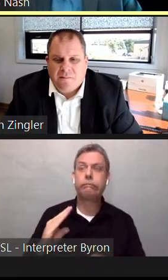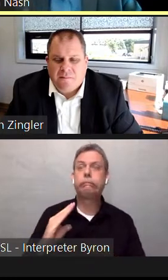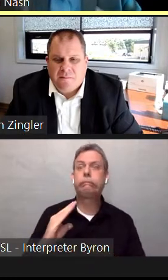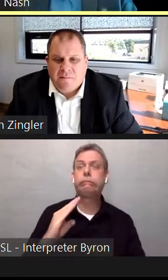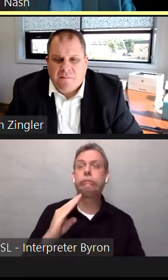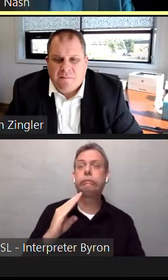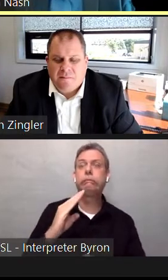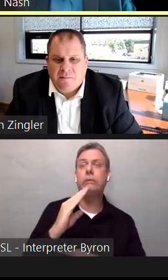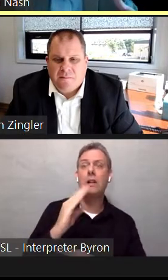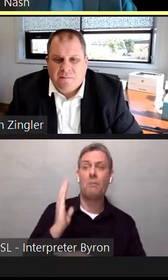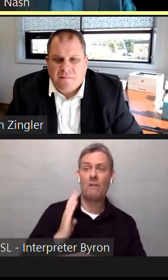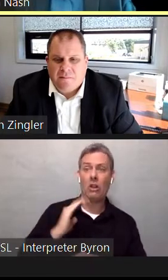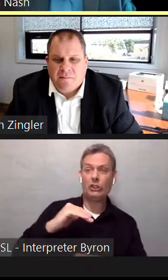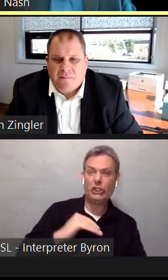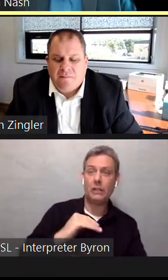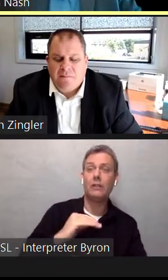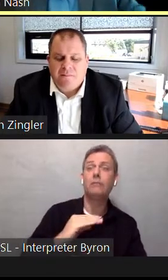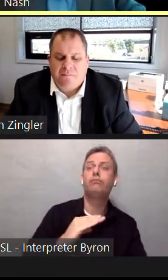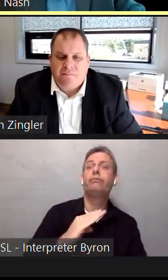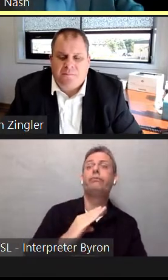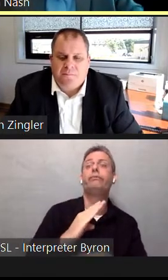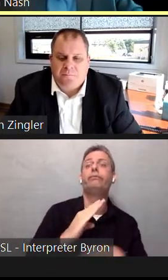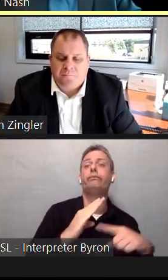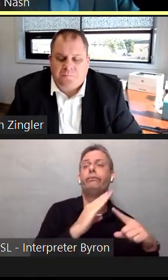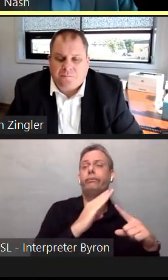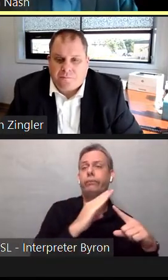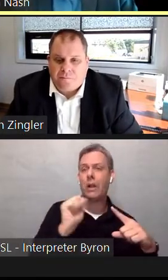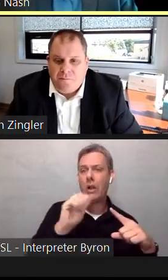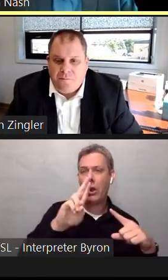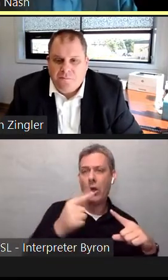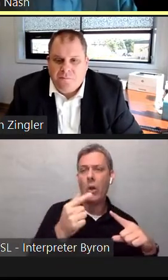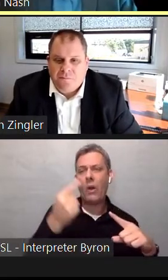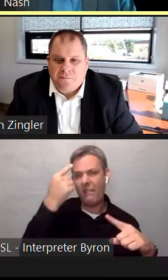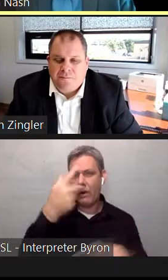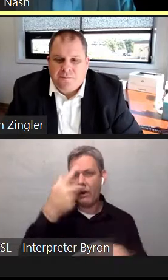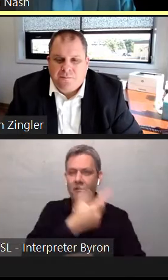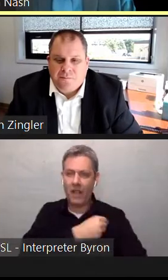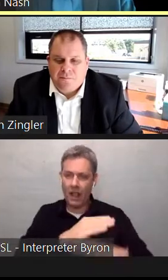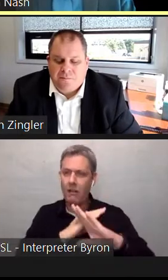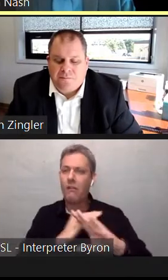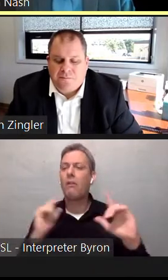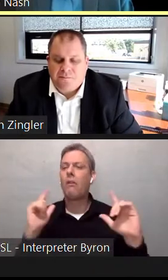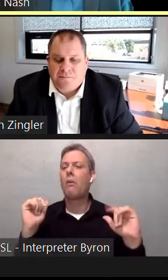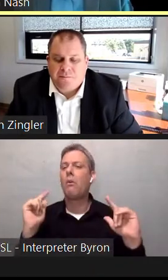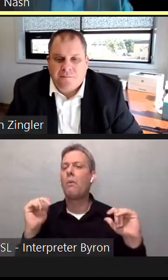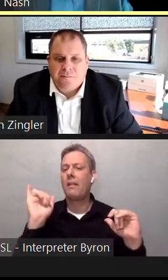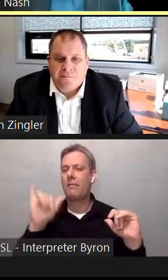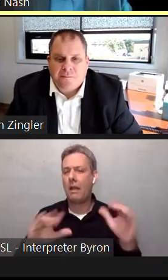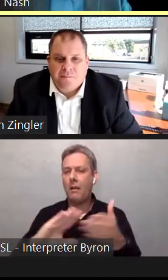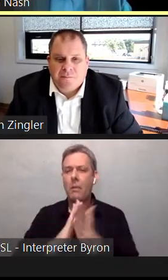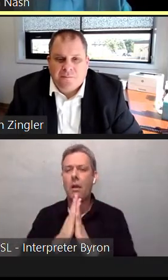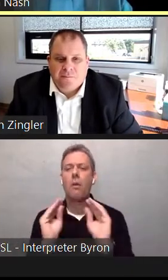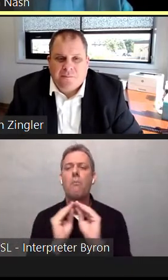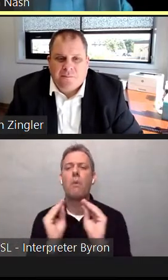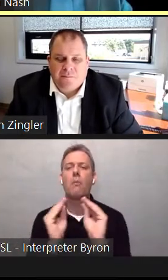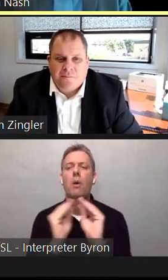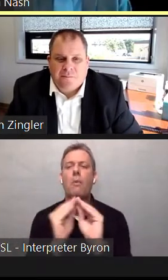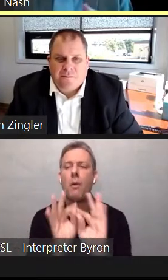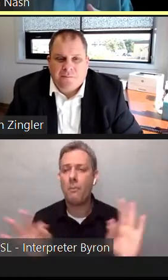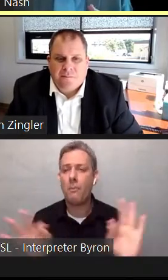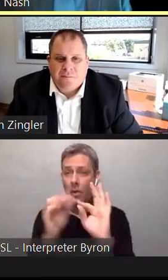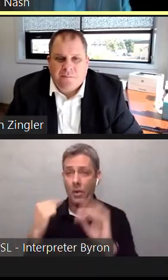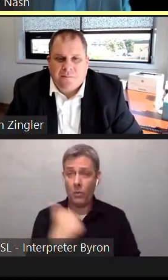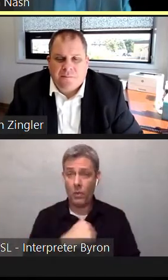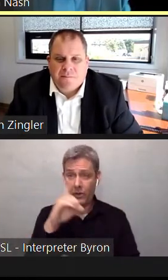numbers start to pop up again in August for vaccinations when it becomes more and more important that we do that. And I think